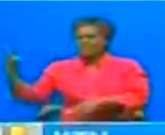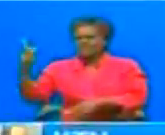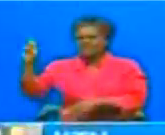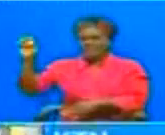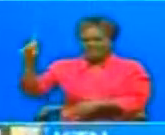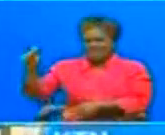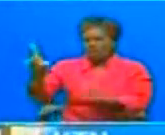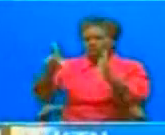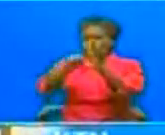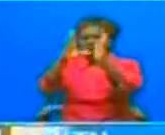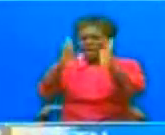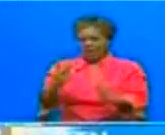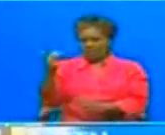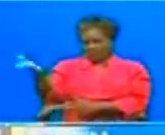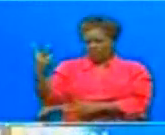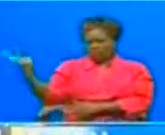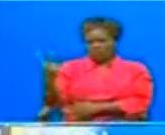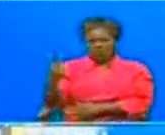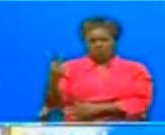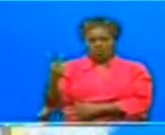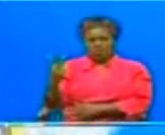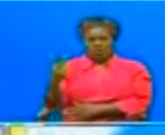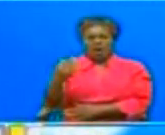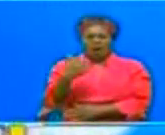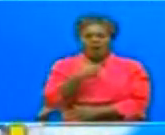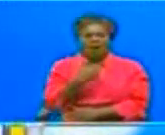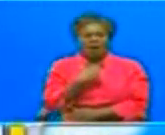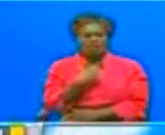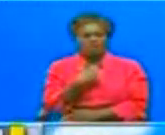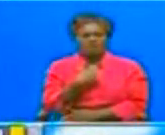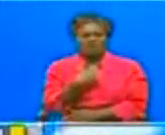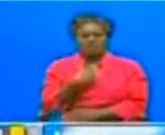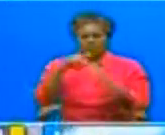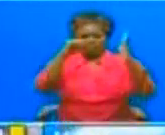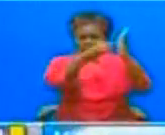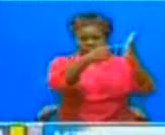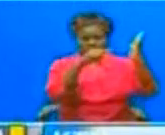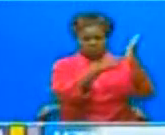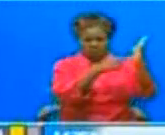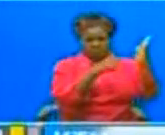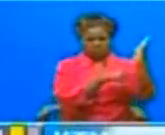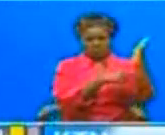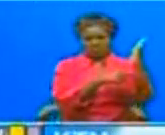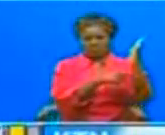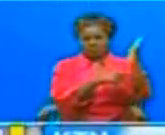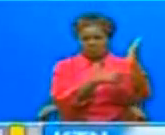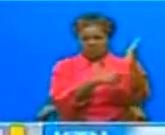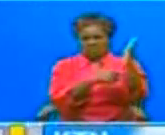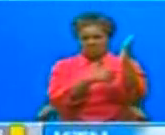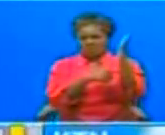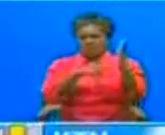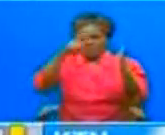out with his lawyer, Okongo Mogeni. We have raised a number of issues that we